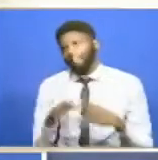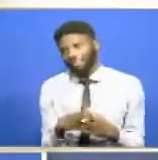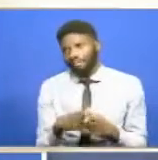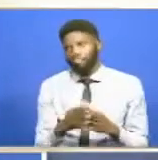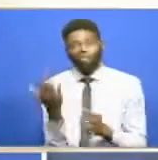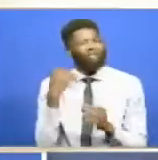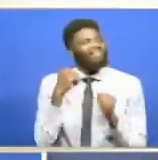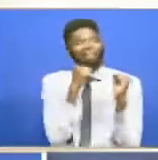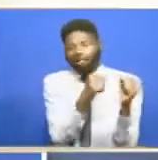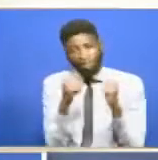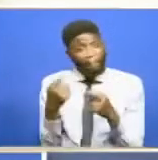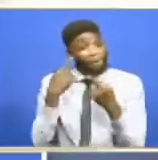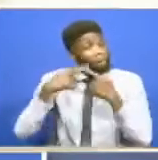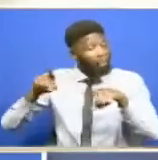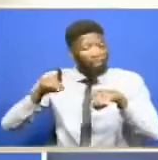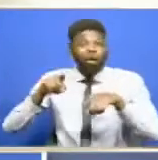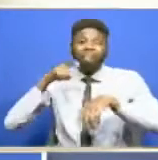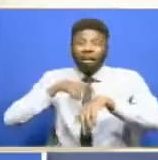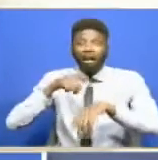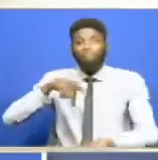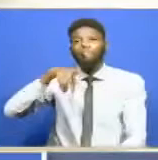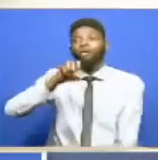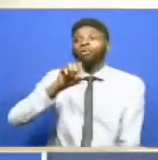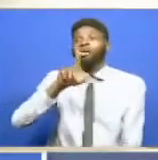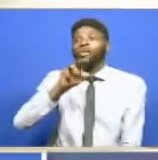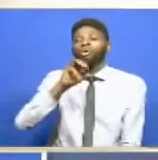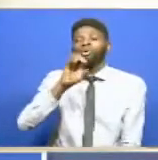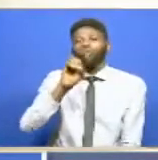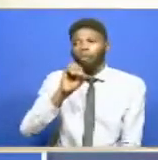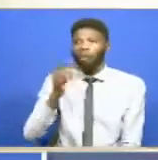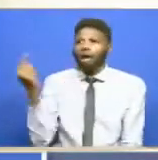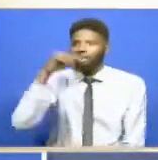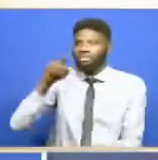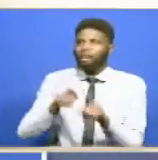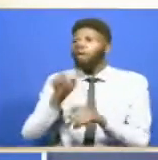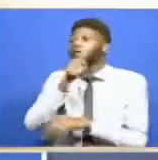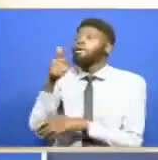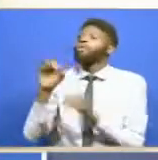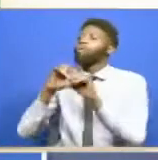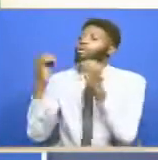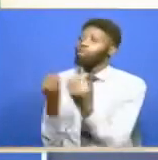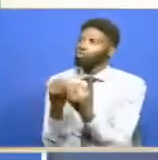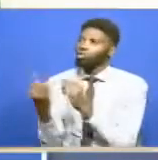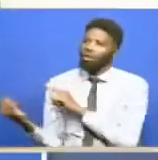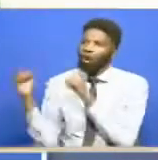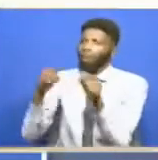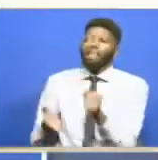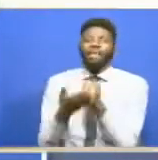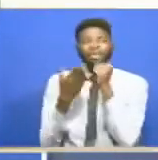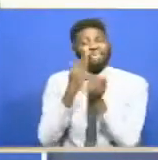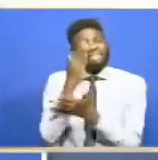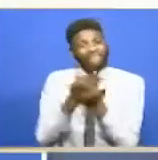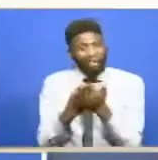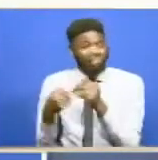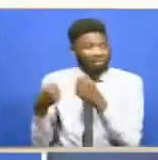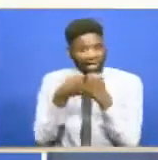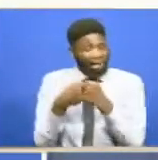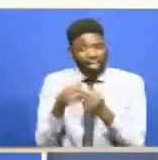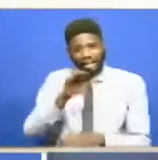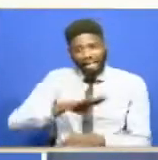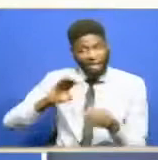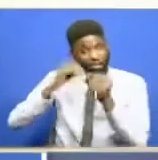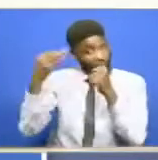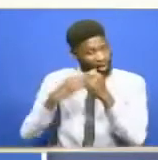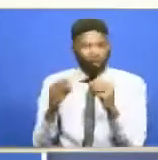hard, but when Polycom came and other organizations, they really solved some issues in Kibra mostly,